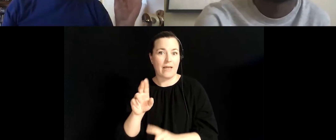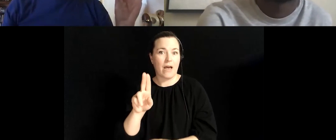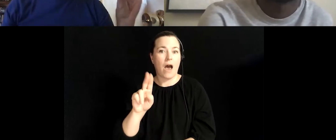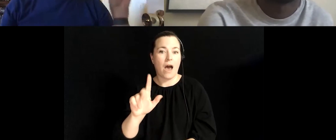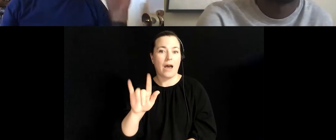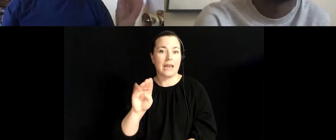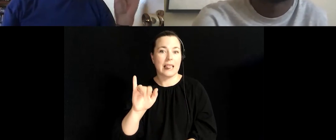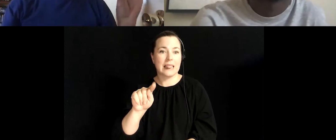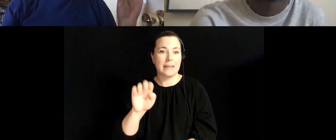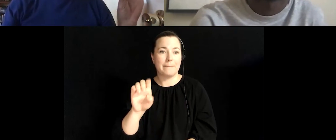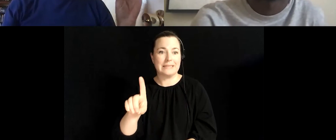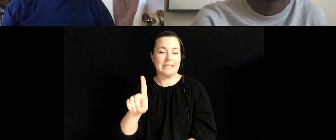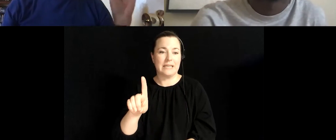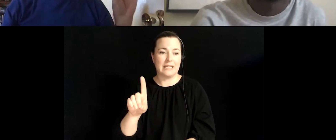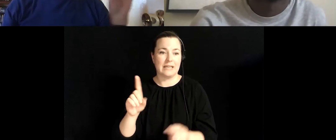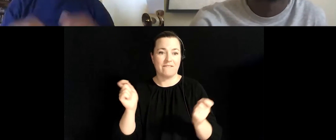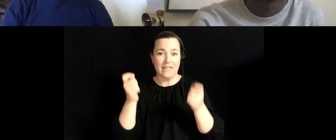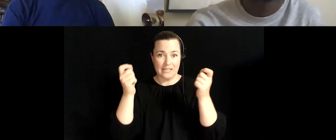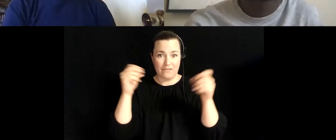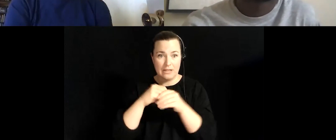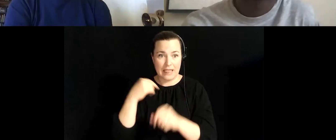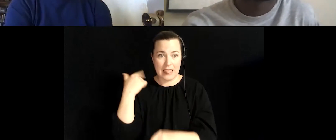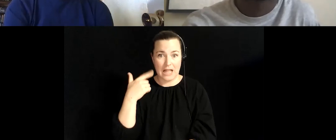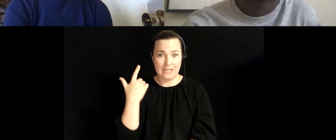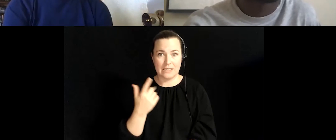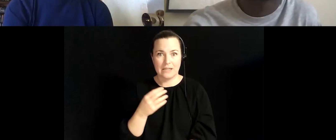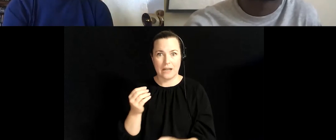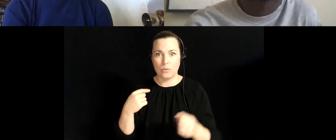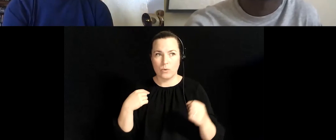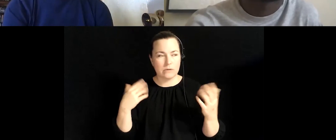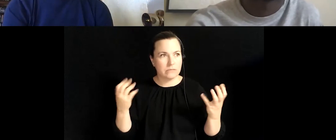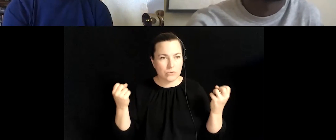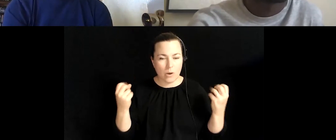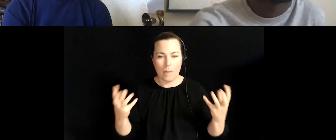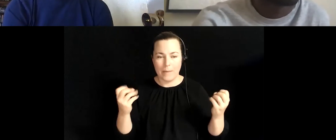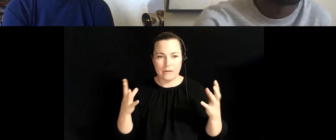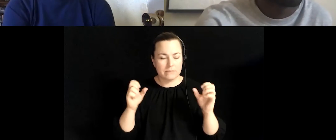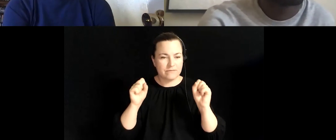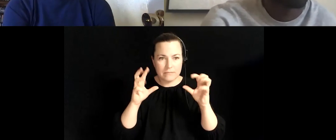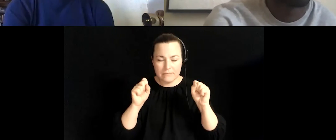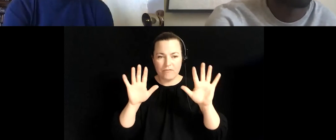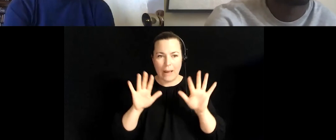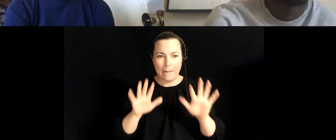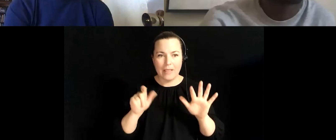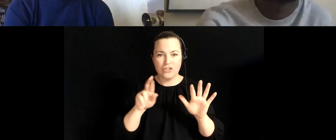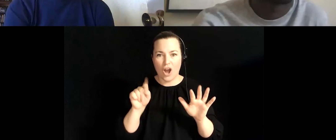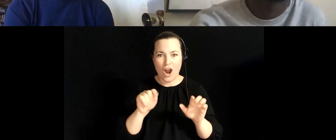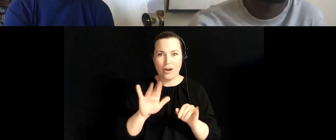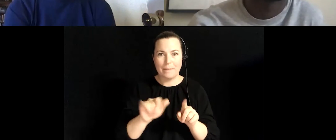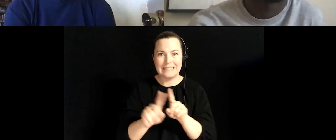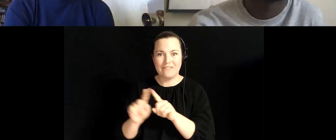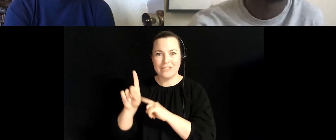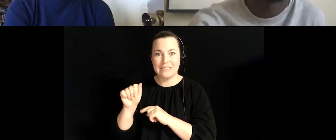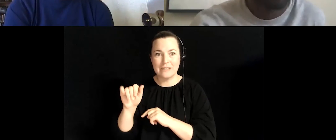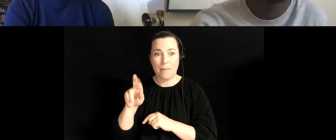much work by disabled artists was really, you know, amazing and then to go to a bunch of work and go,